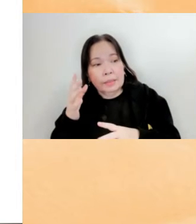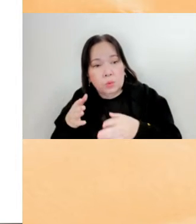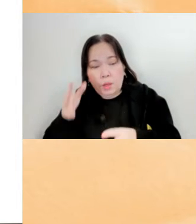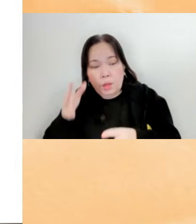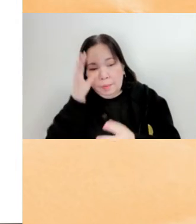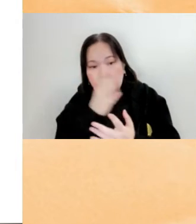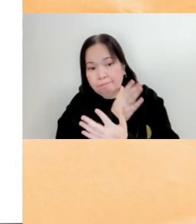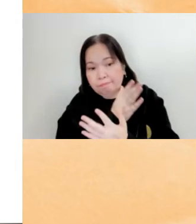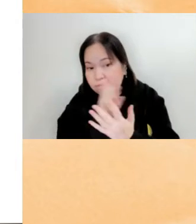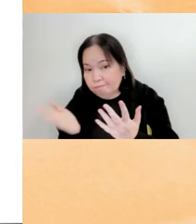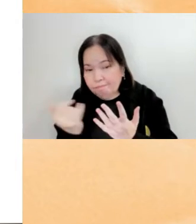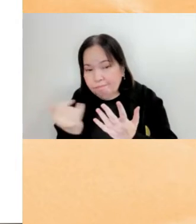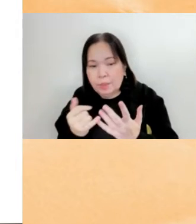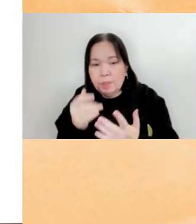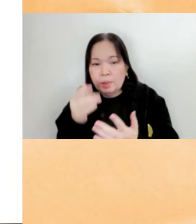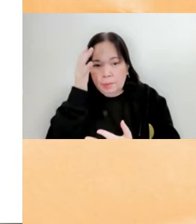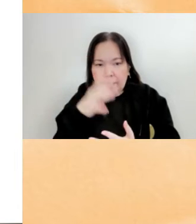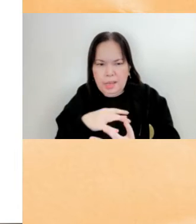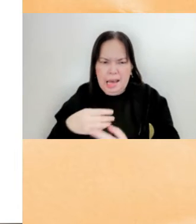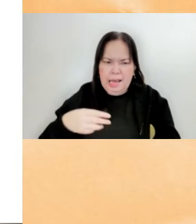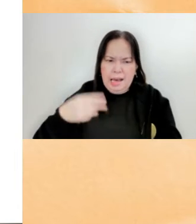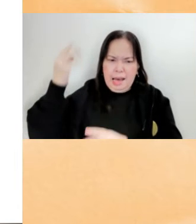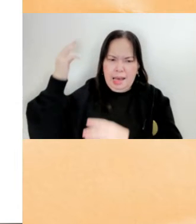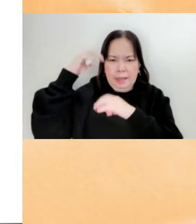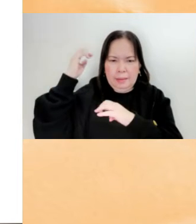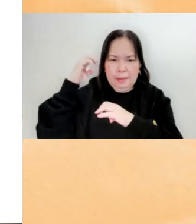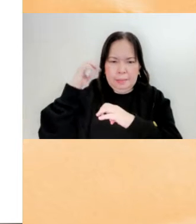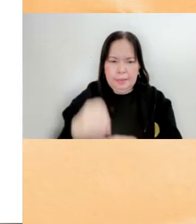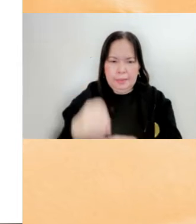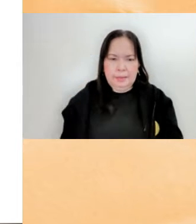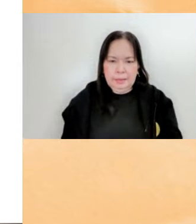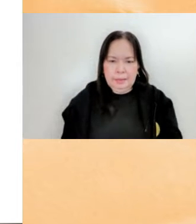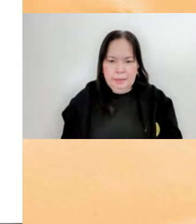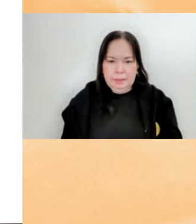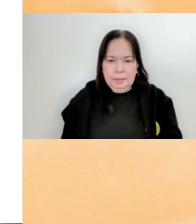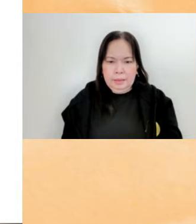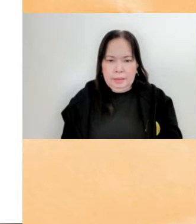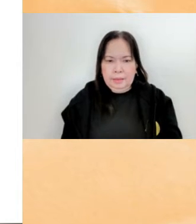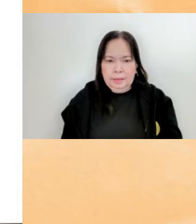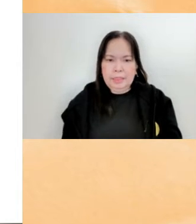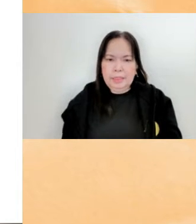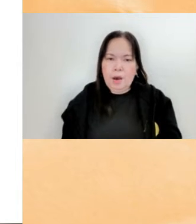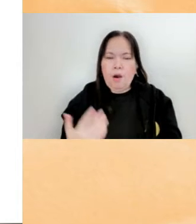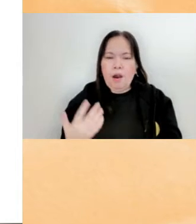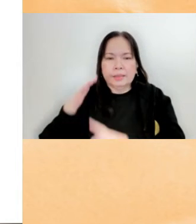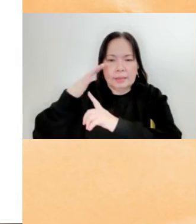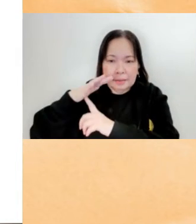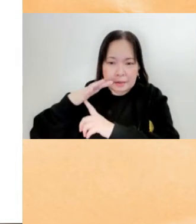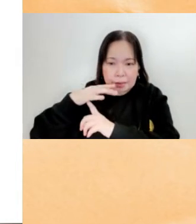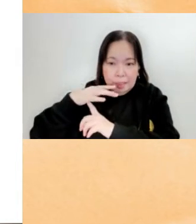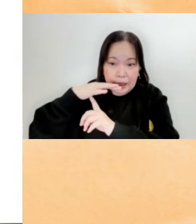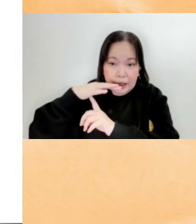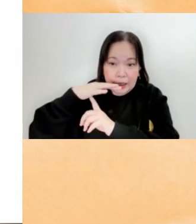a parenting that is what they call tiger or helicopter parenting, where the